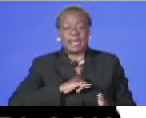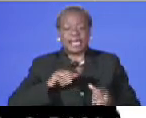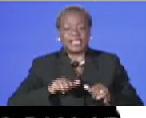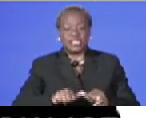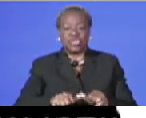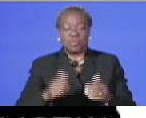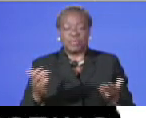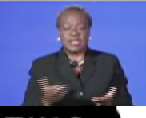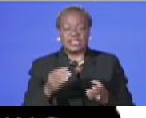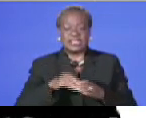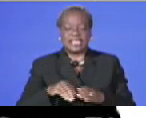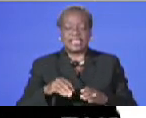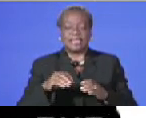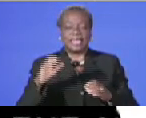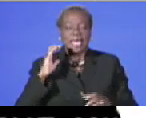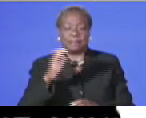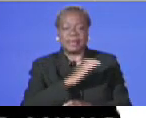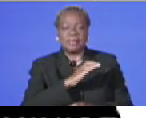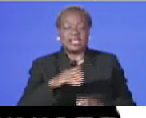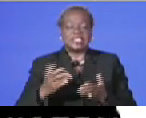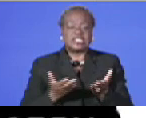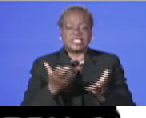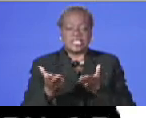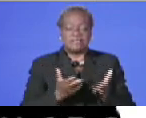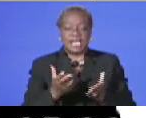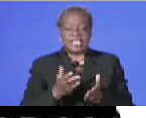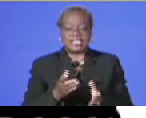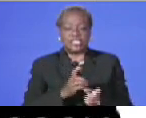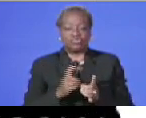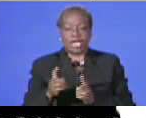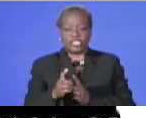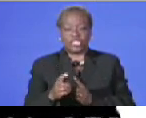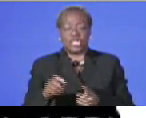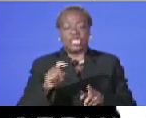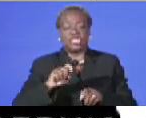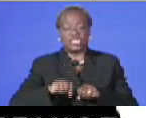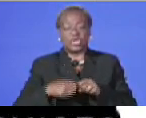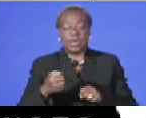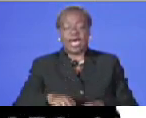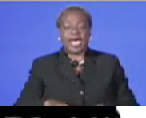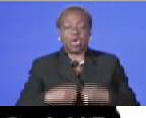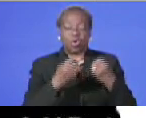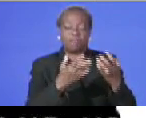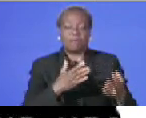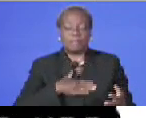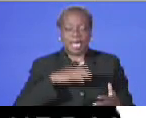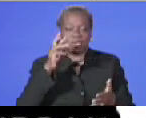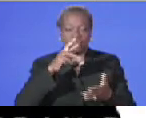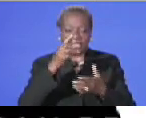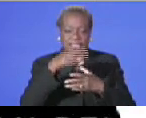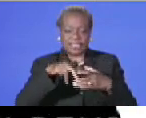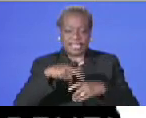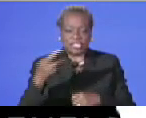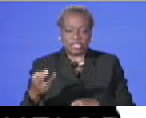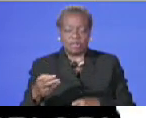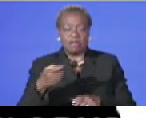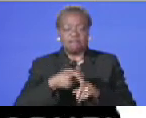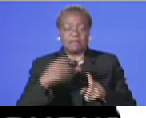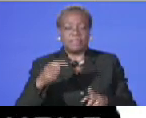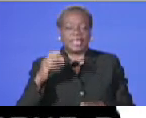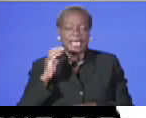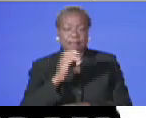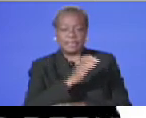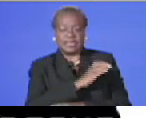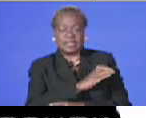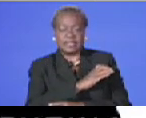cabinet may serve as a distraction from our efforts, and hence I offer my resignation from your cabinet." Lloyd says he is grieving the Minister of